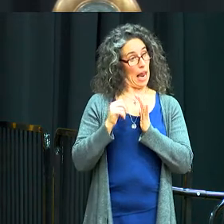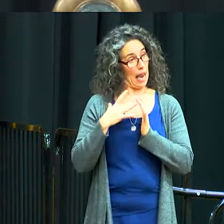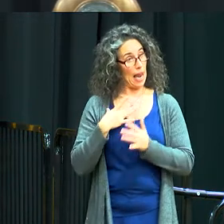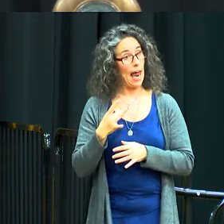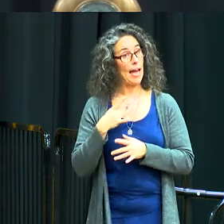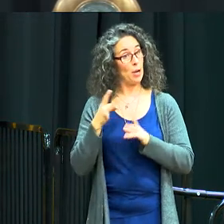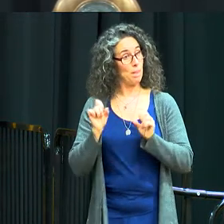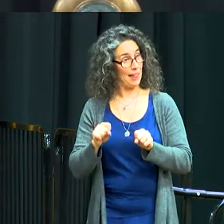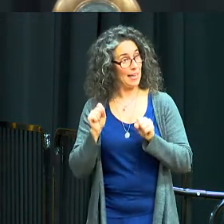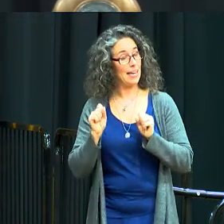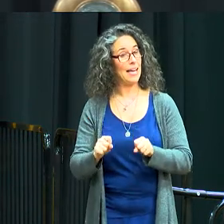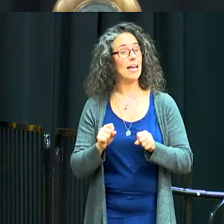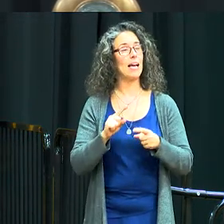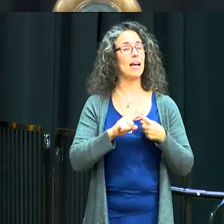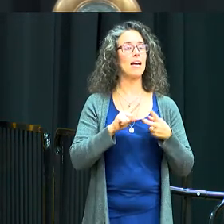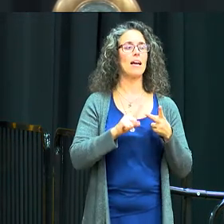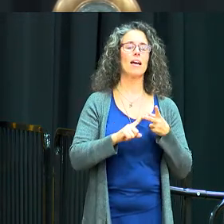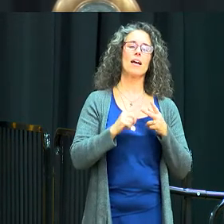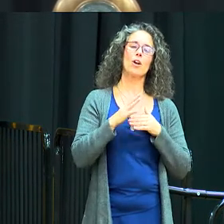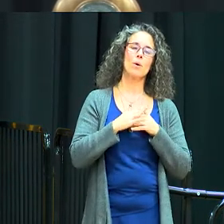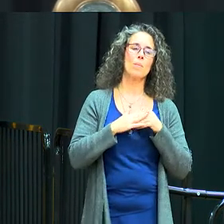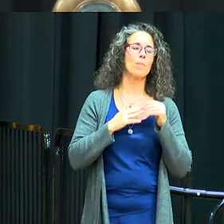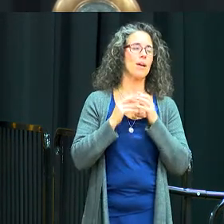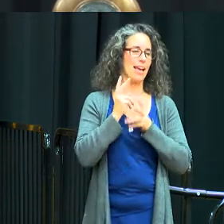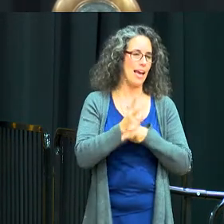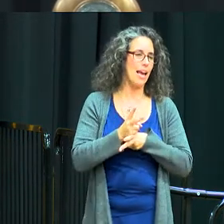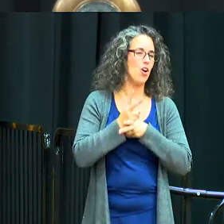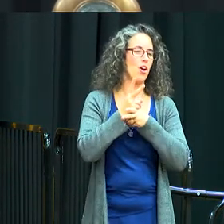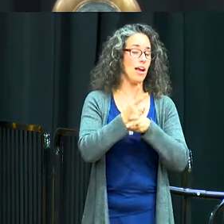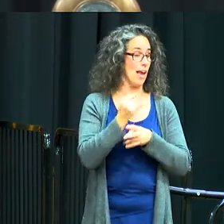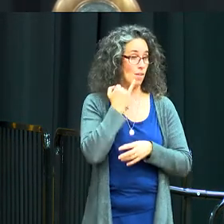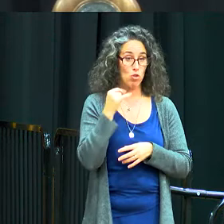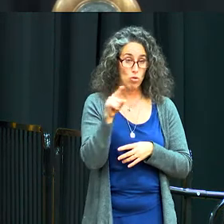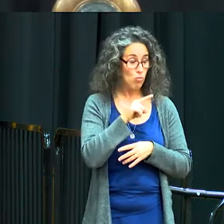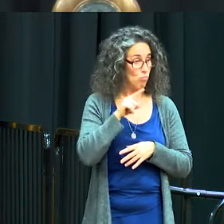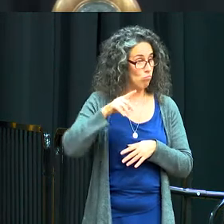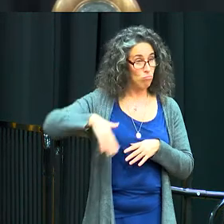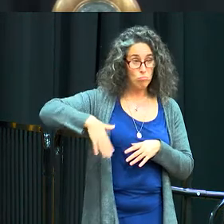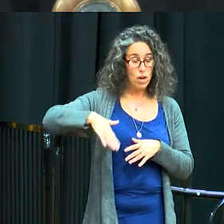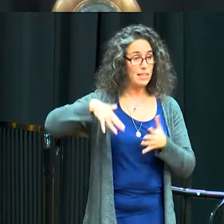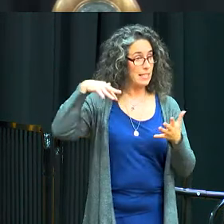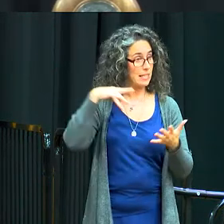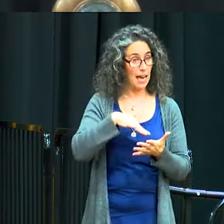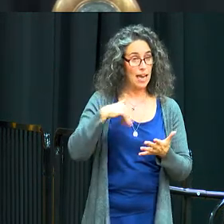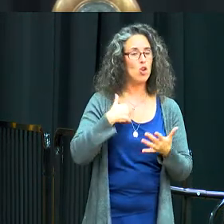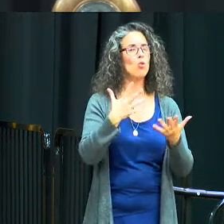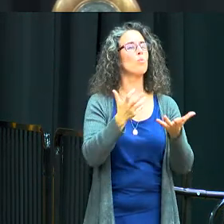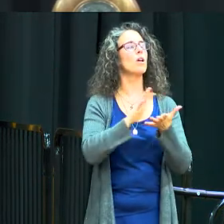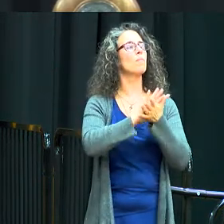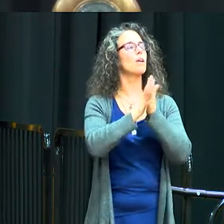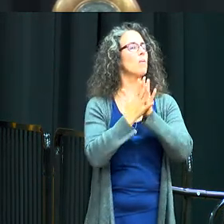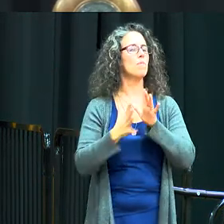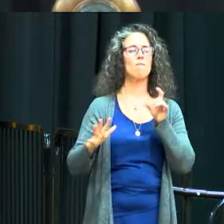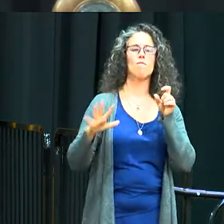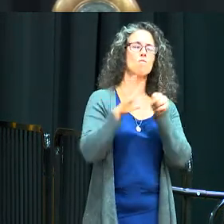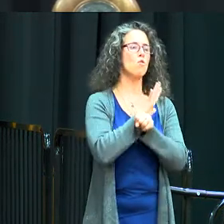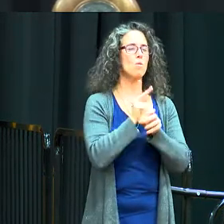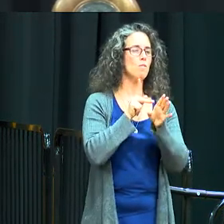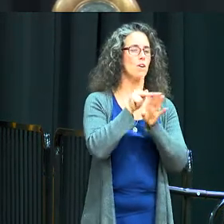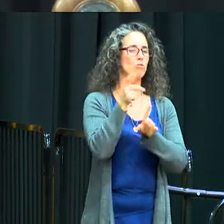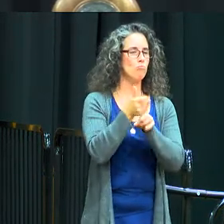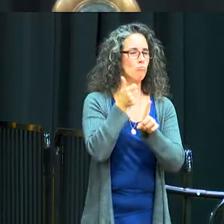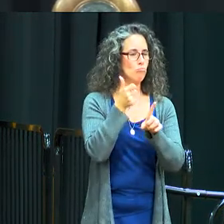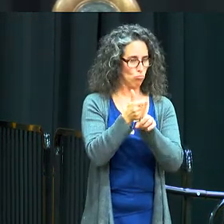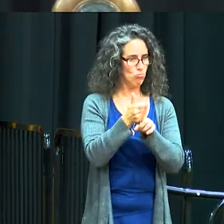and caring. If you've not studied up on this and want to become the full professional you can be,